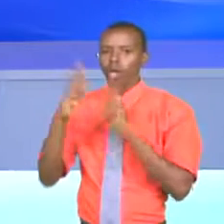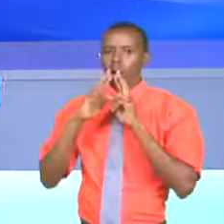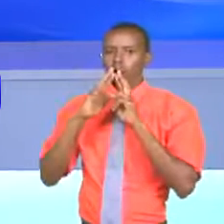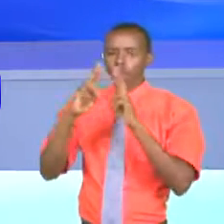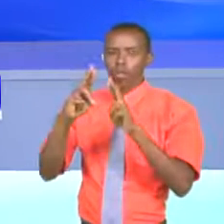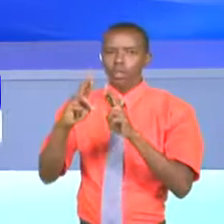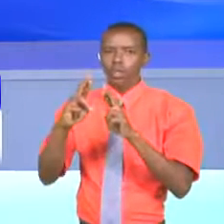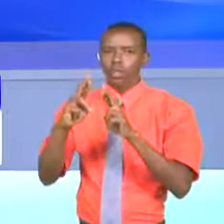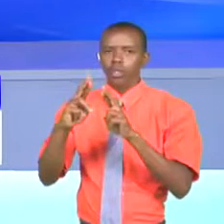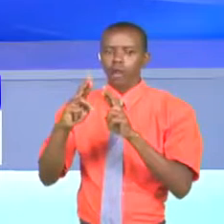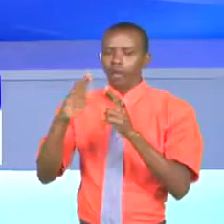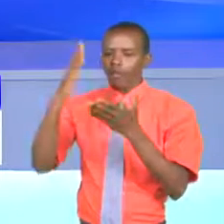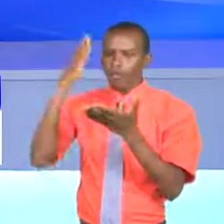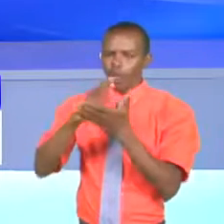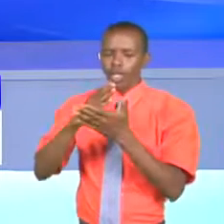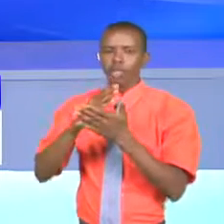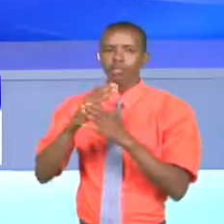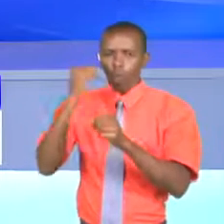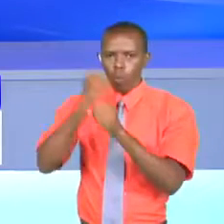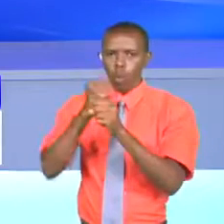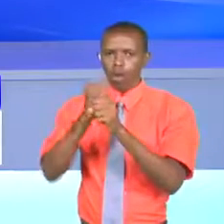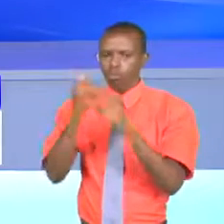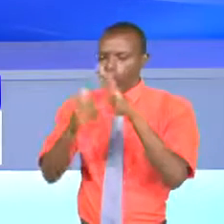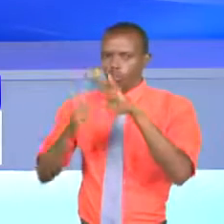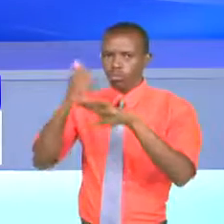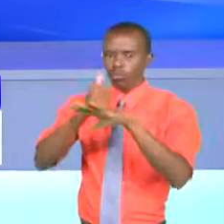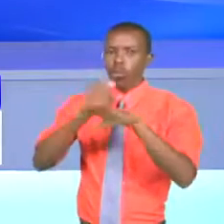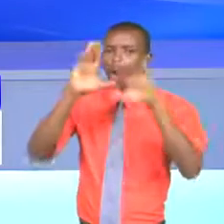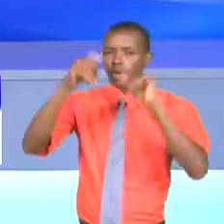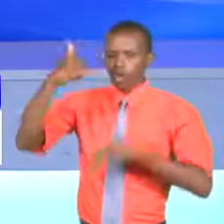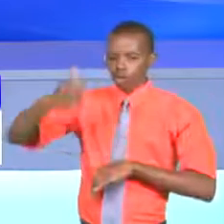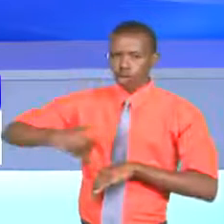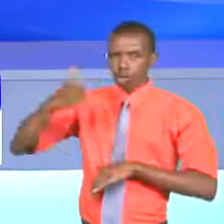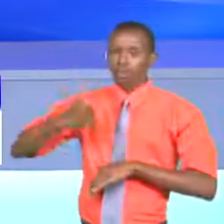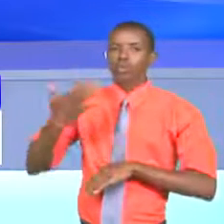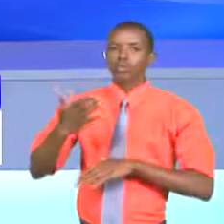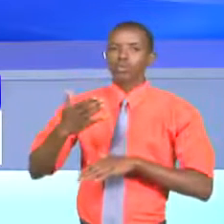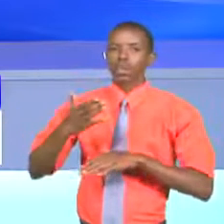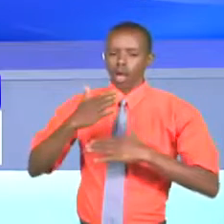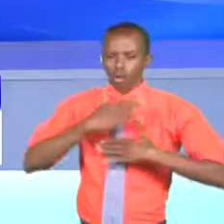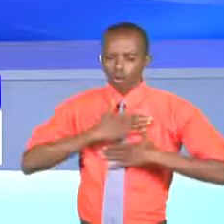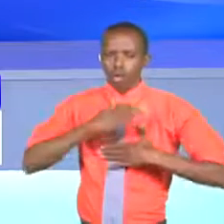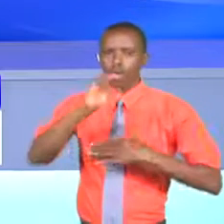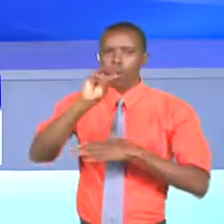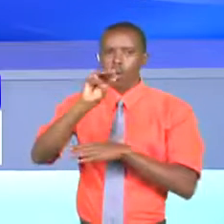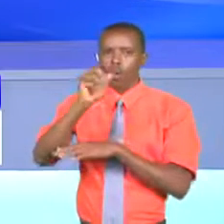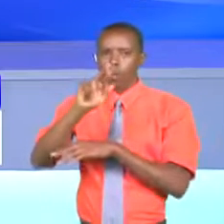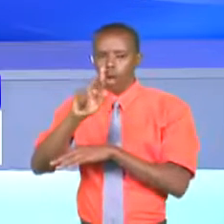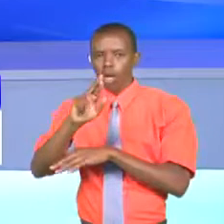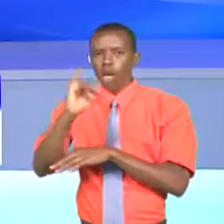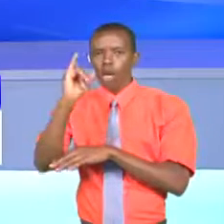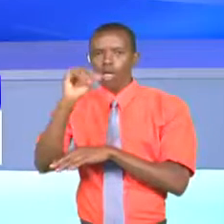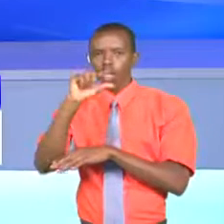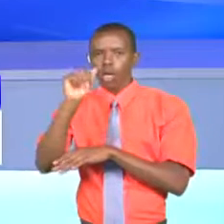report of the fact-finding mission established by the President of Djibouti, His Excellency Ismail Omar, on behalf of the